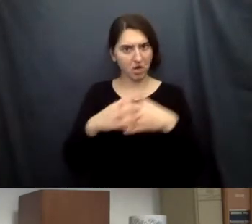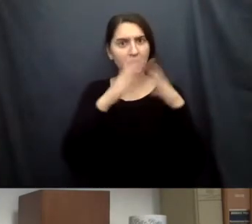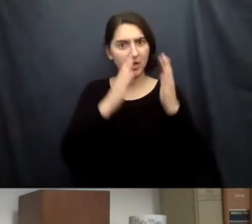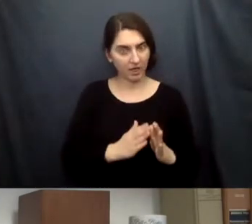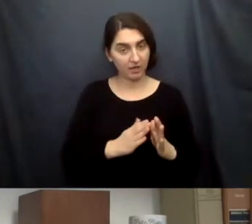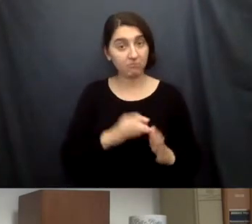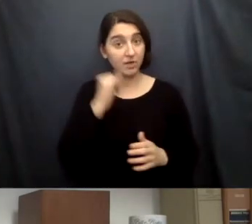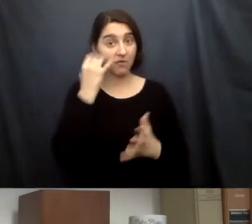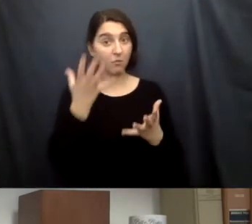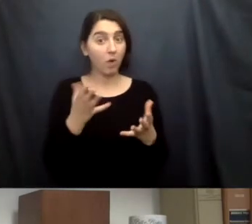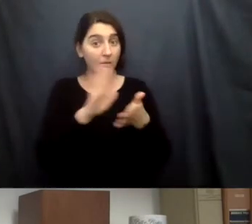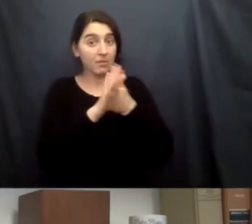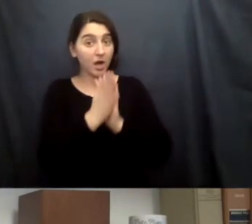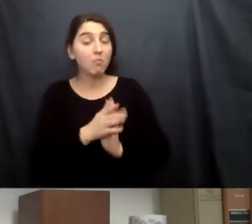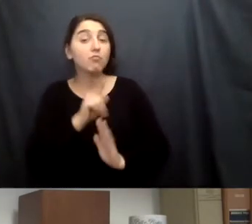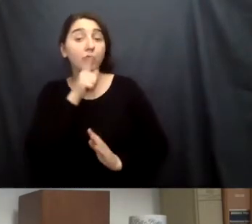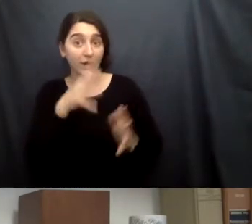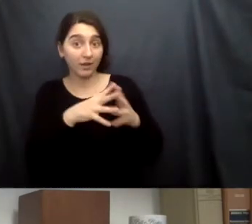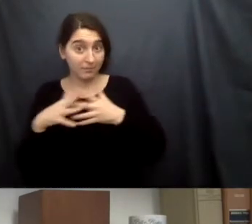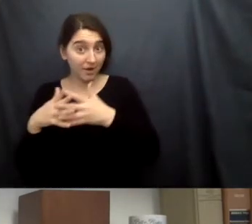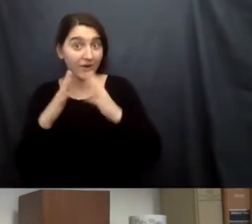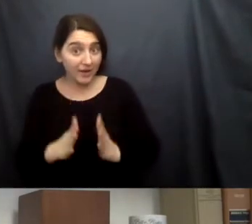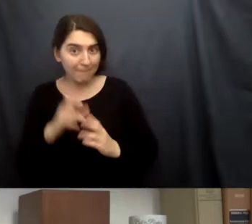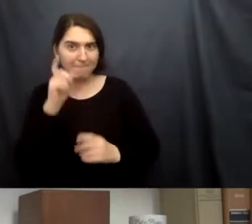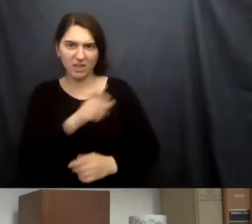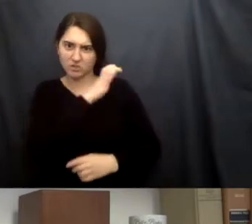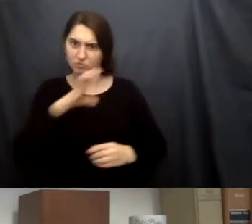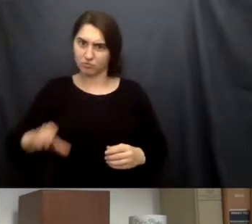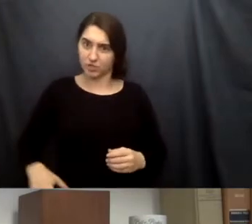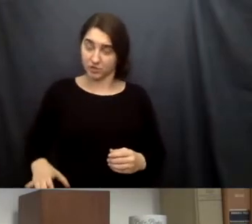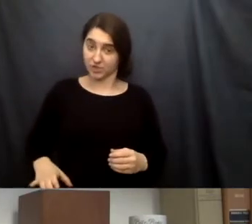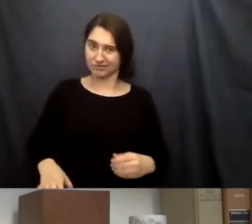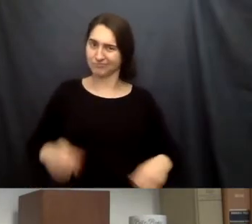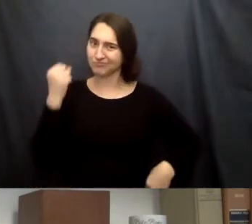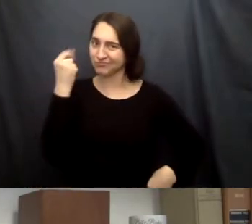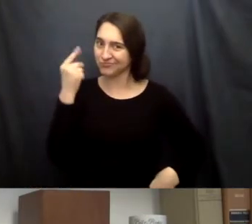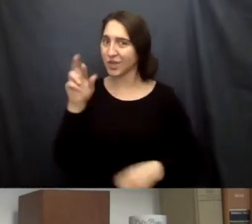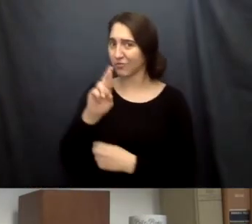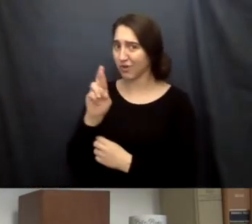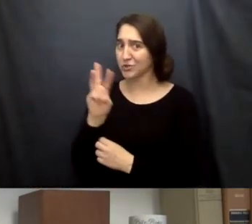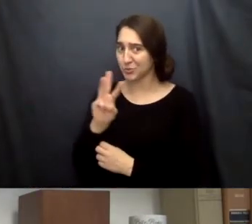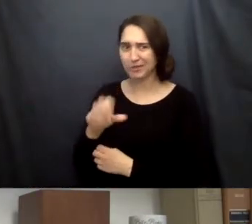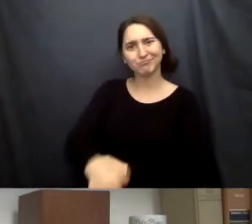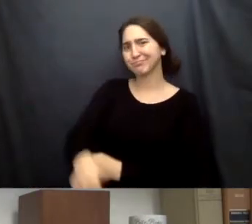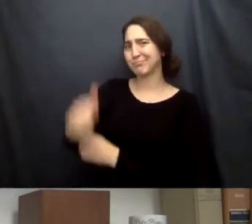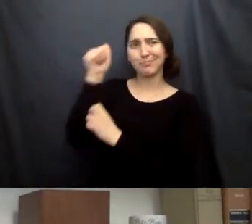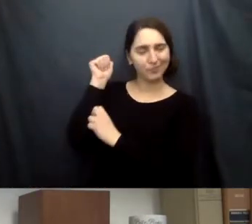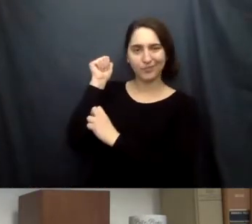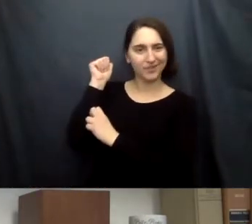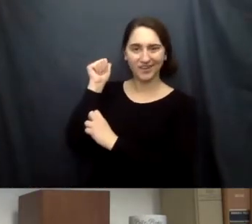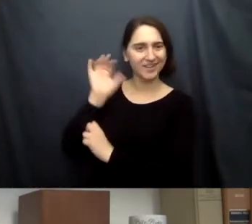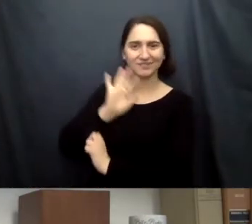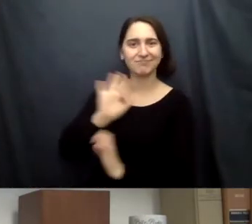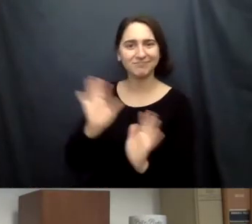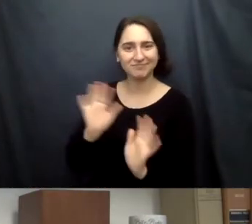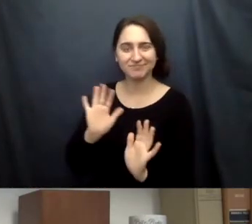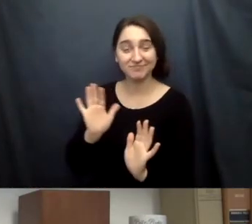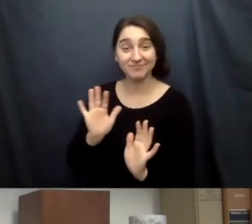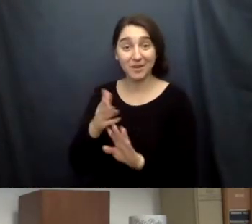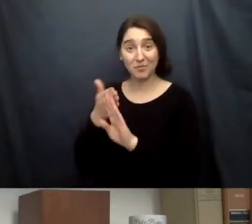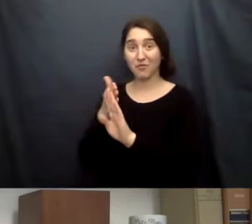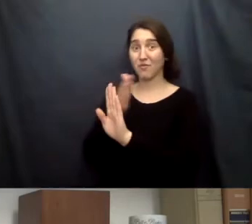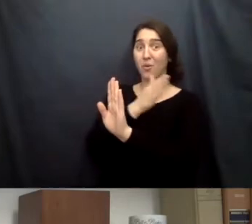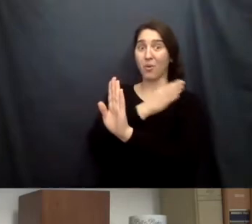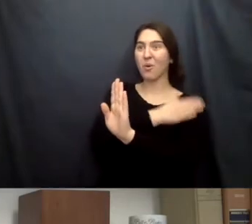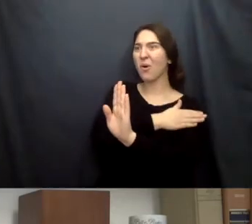Christians are Americans, and that to be a real American, one must be Christian. It's an ideology that